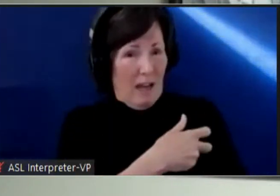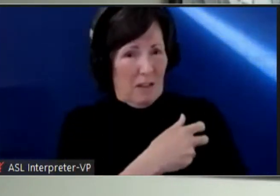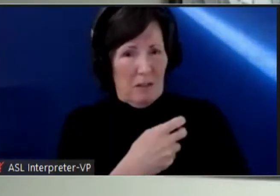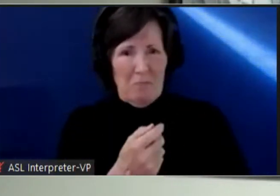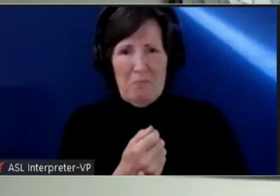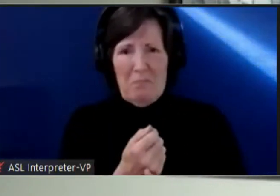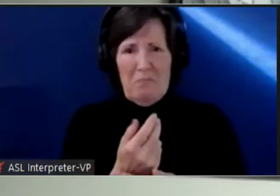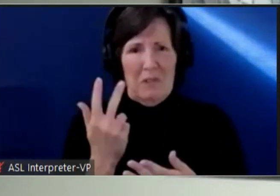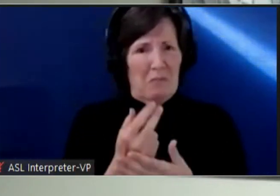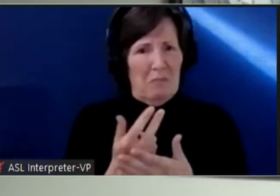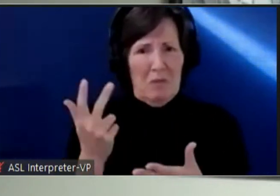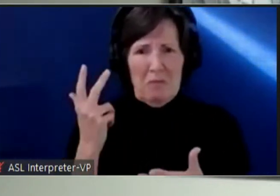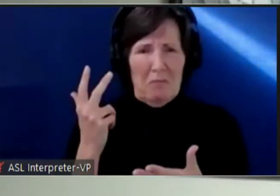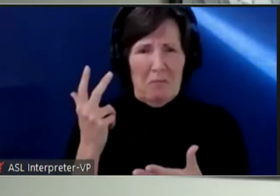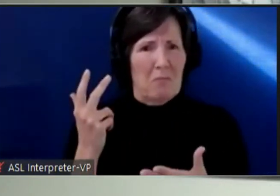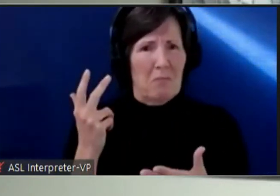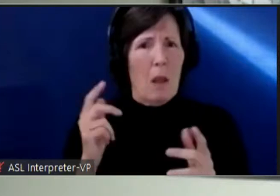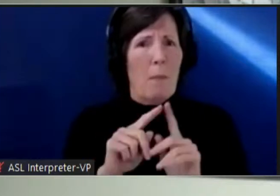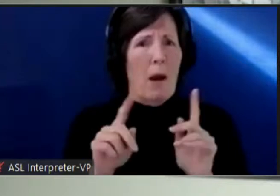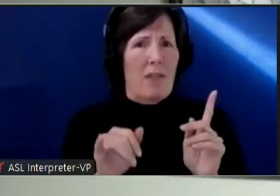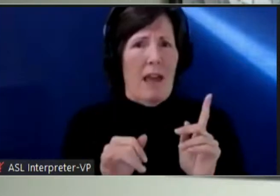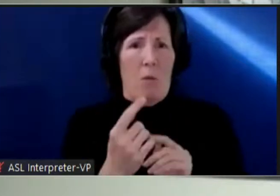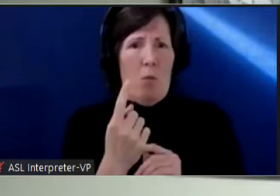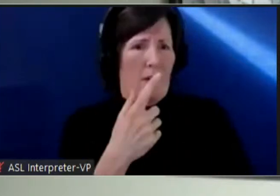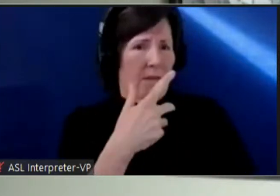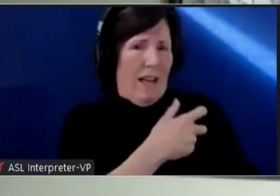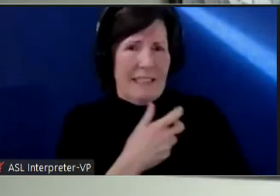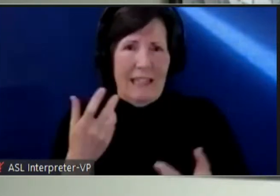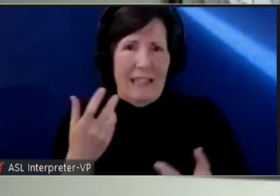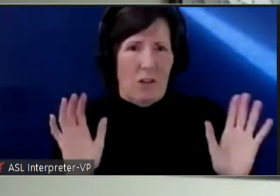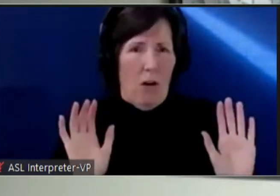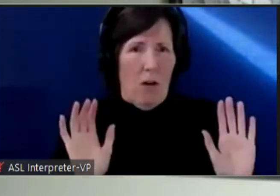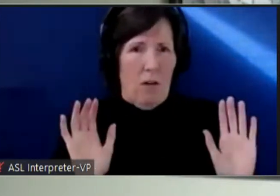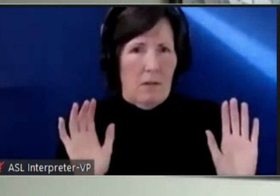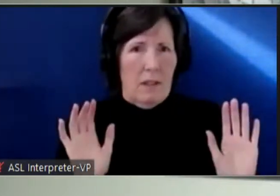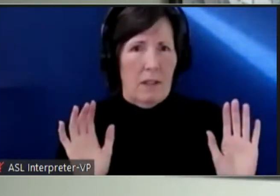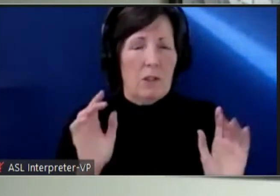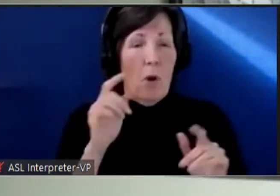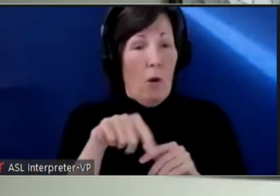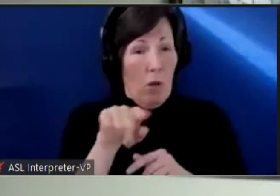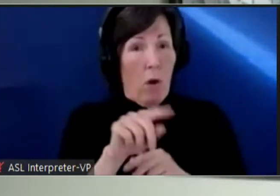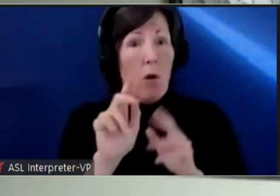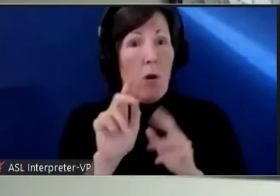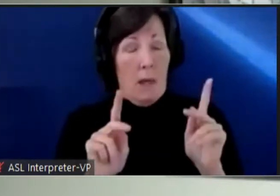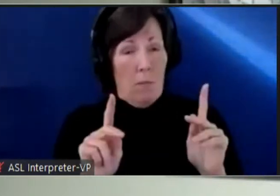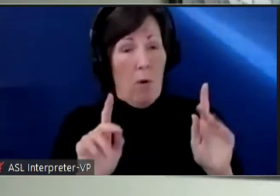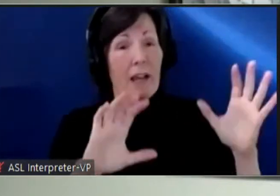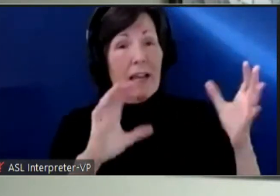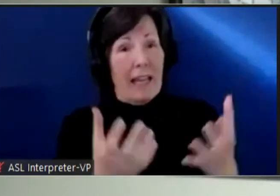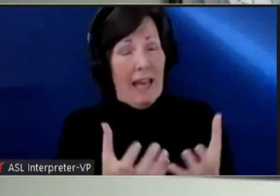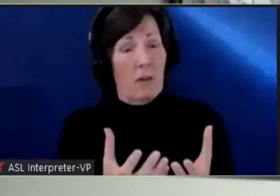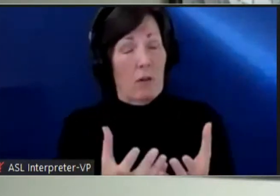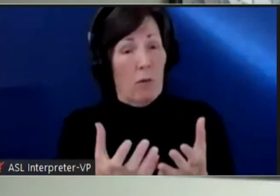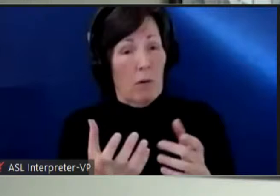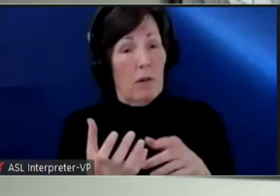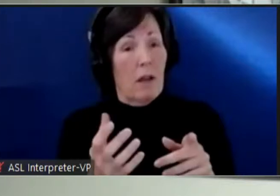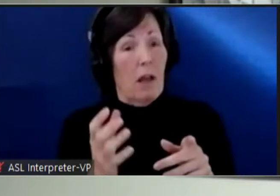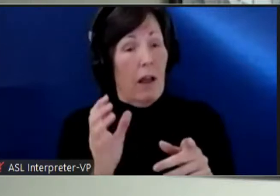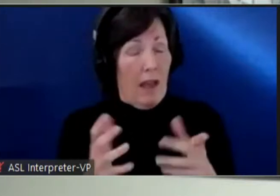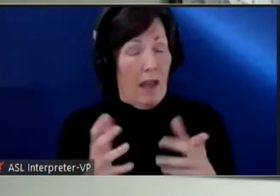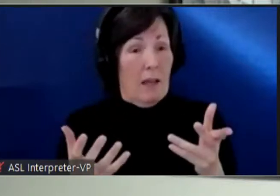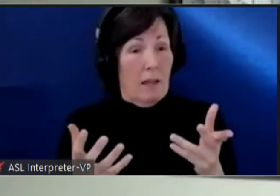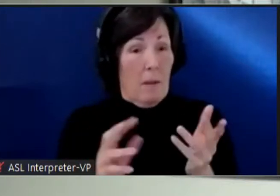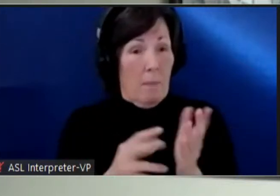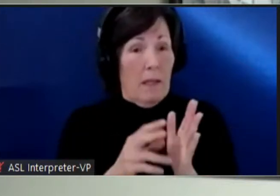before, but it was only 1 vaccine. So they were definitely in a category that is susceptible